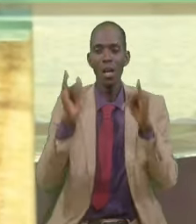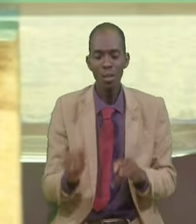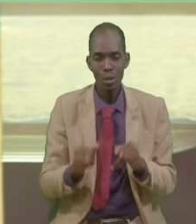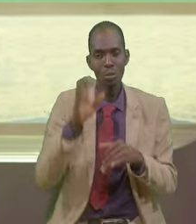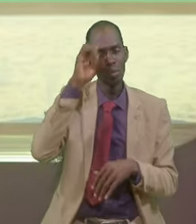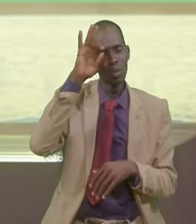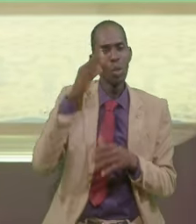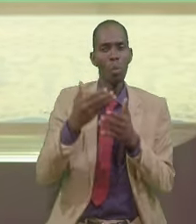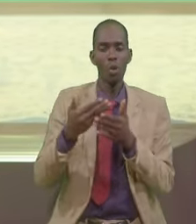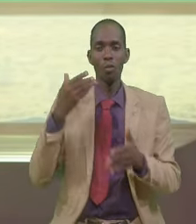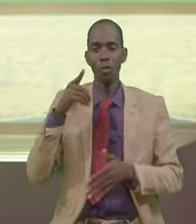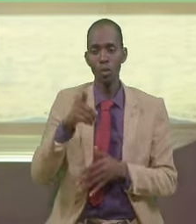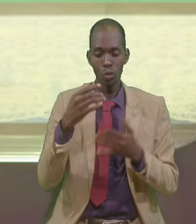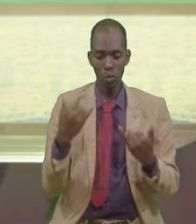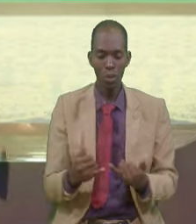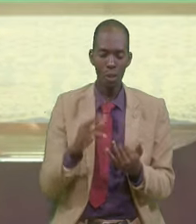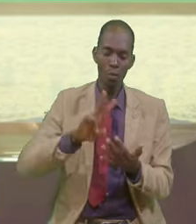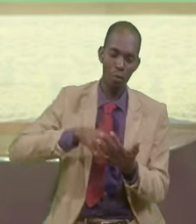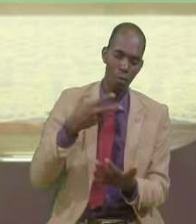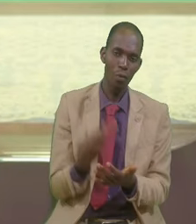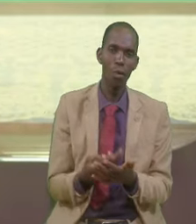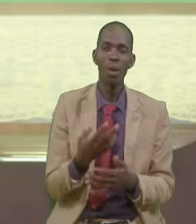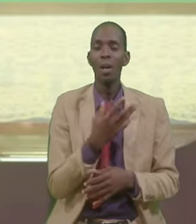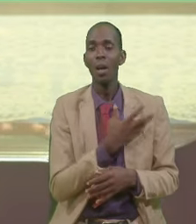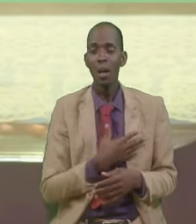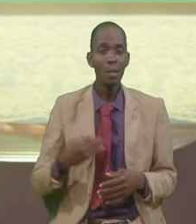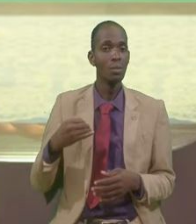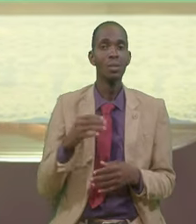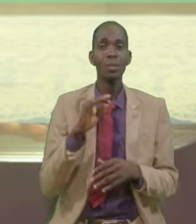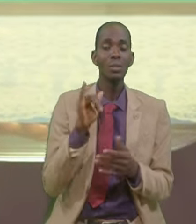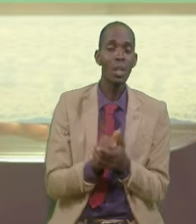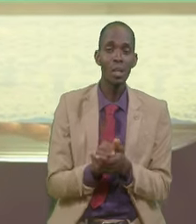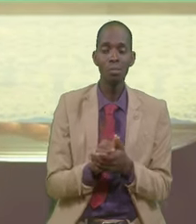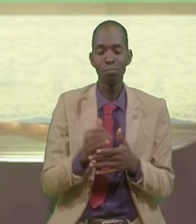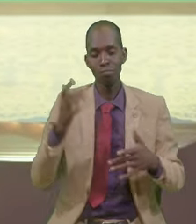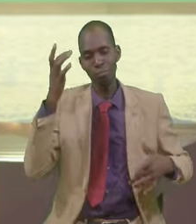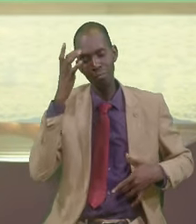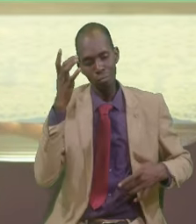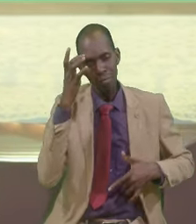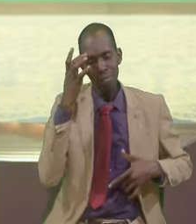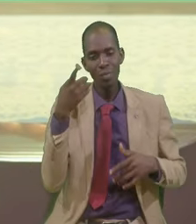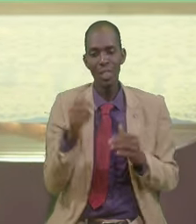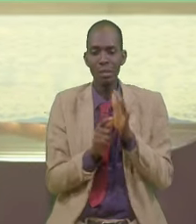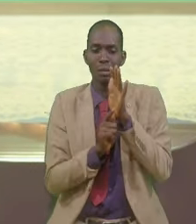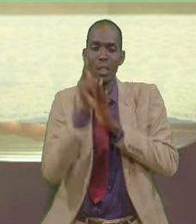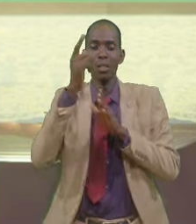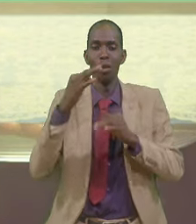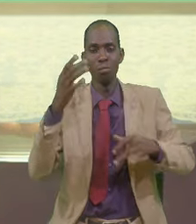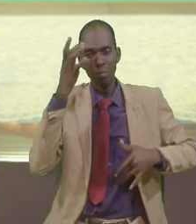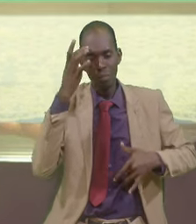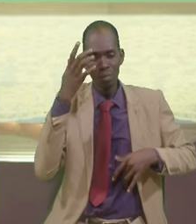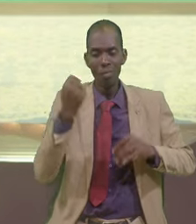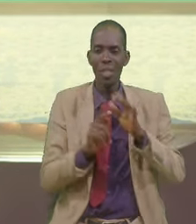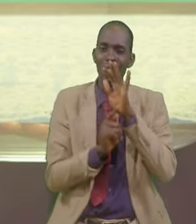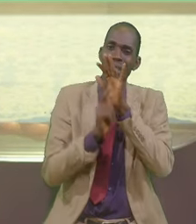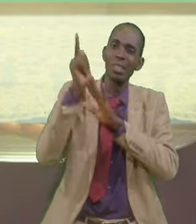fall before you tonight. And the giant of infirmity, and the giant of sickness, and the giant